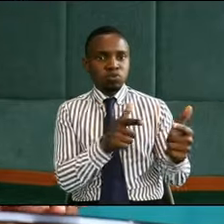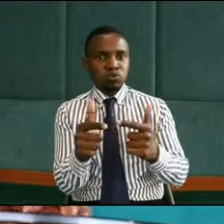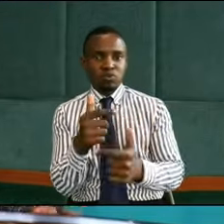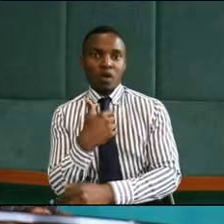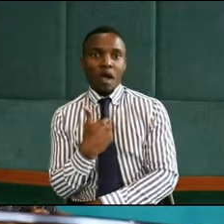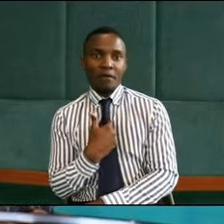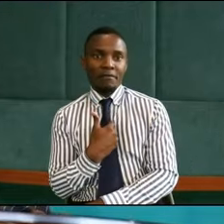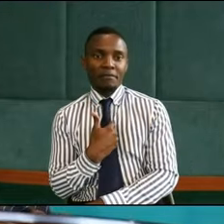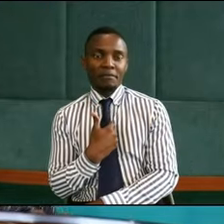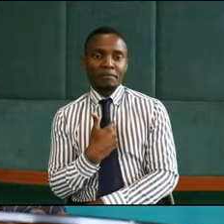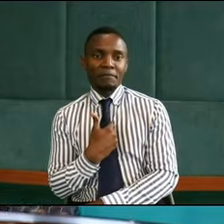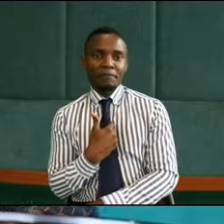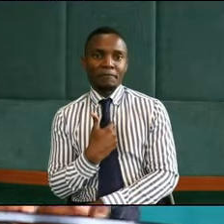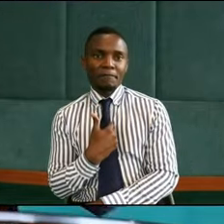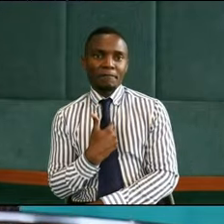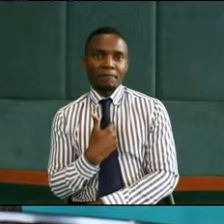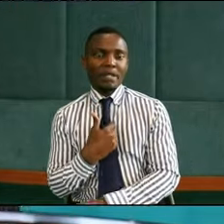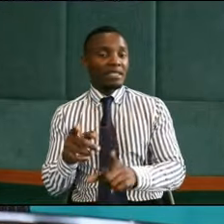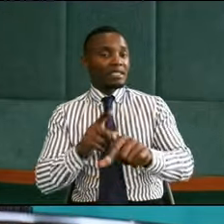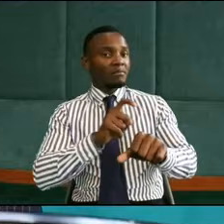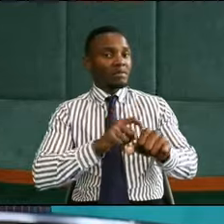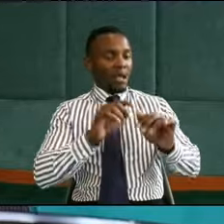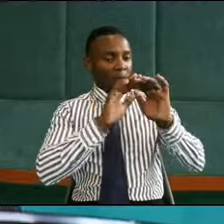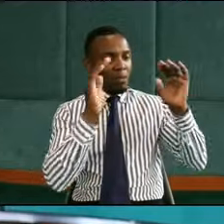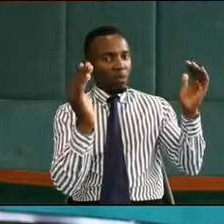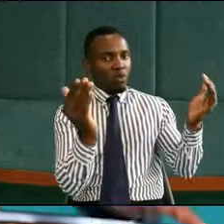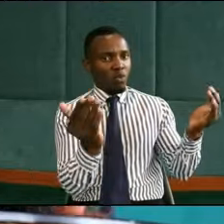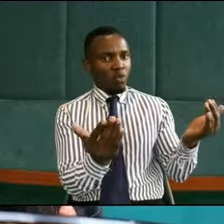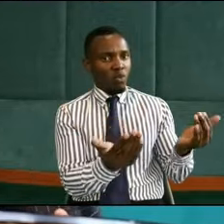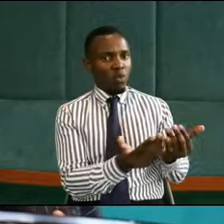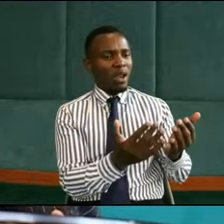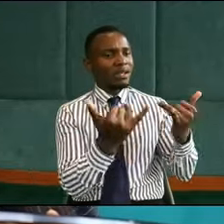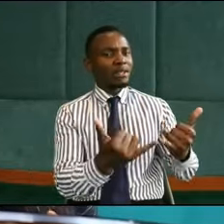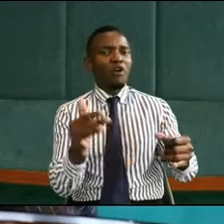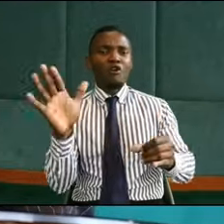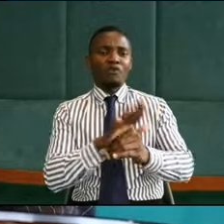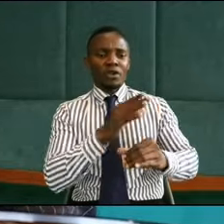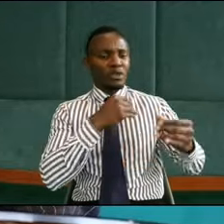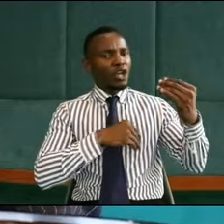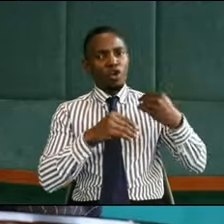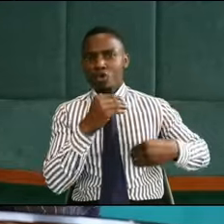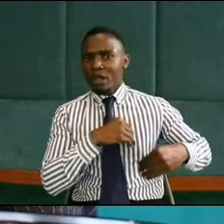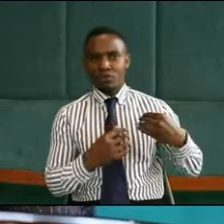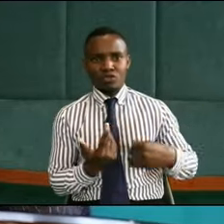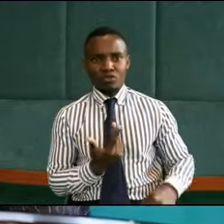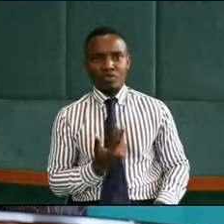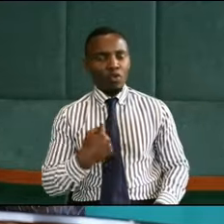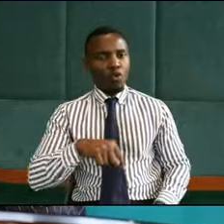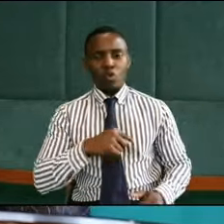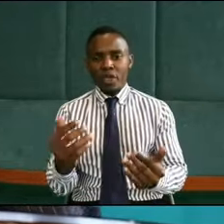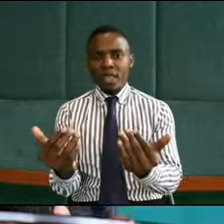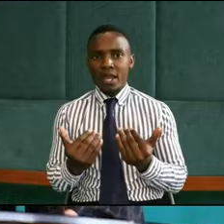world is starving, as the world is filled with the corruption and name them, we